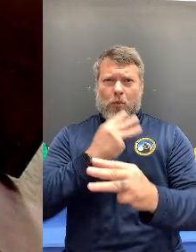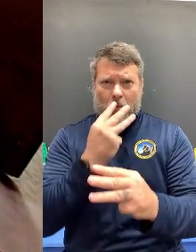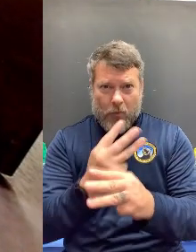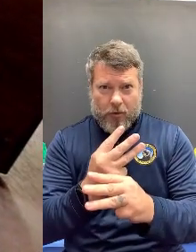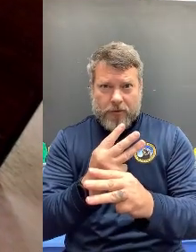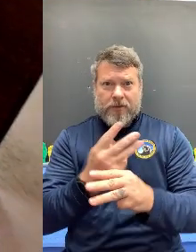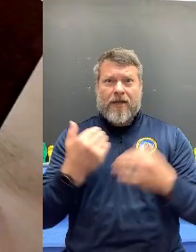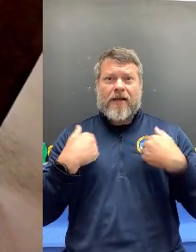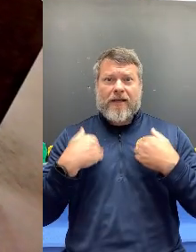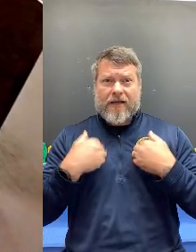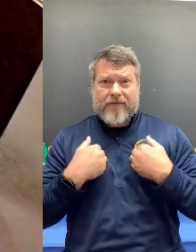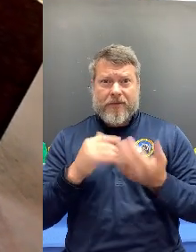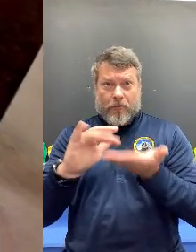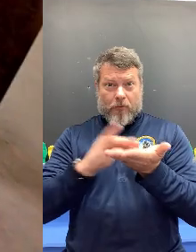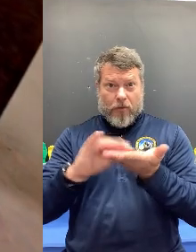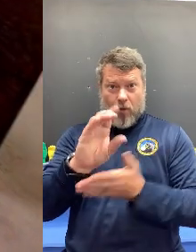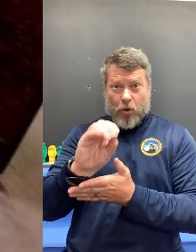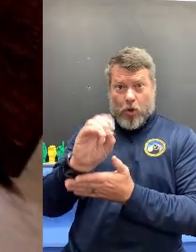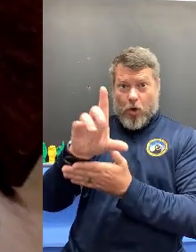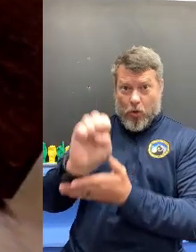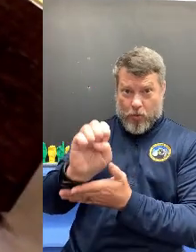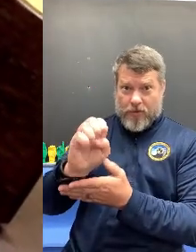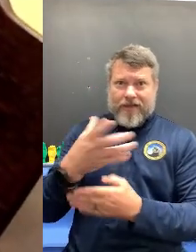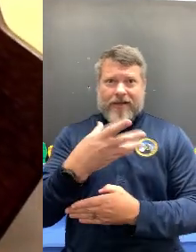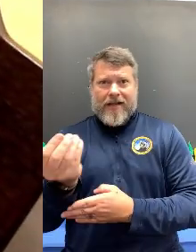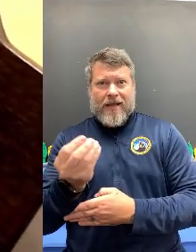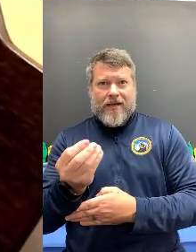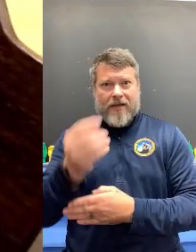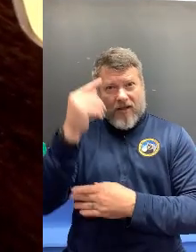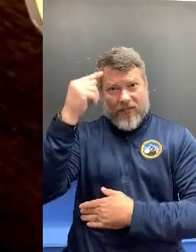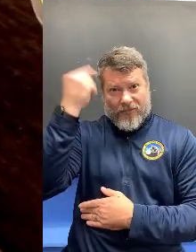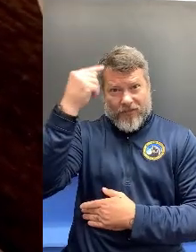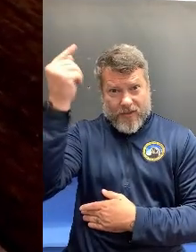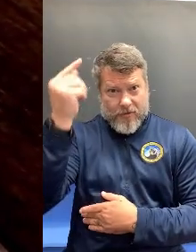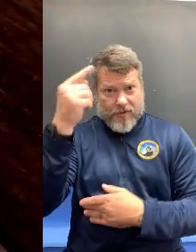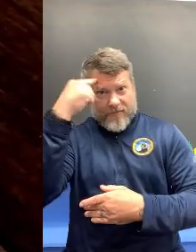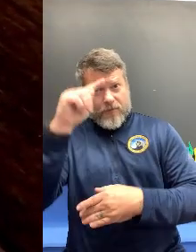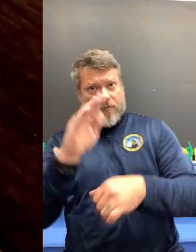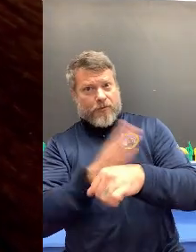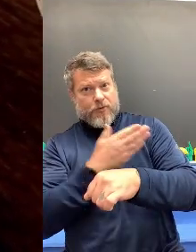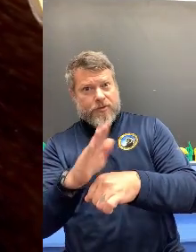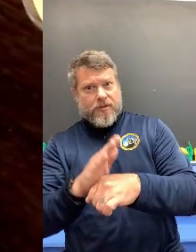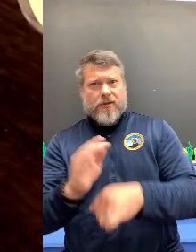to musical pieces, music theory, and learning a new Braille code.